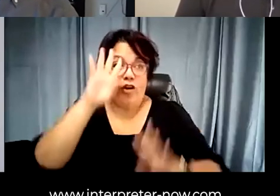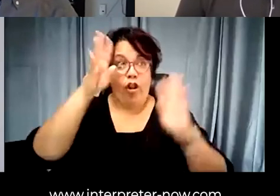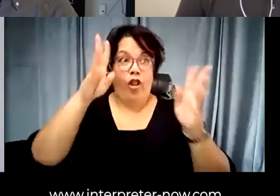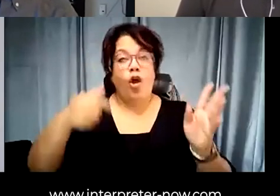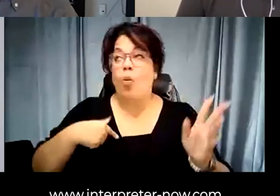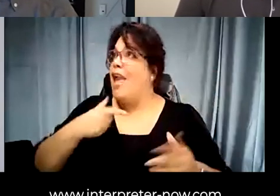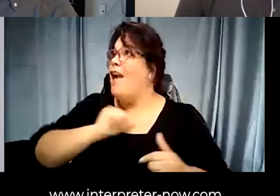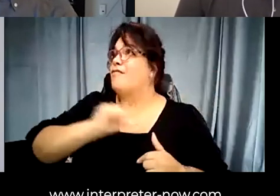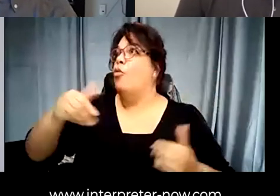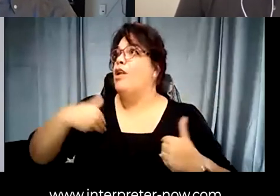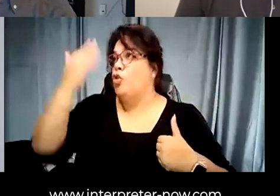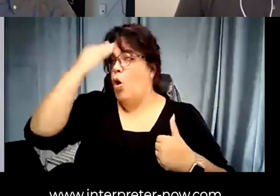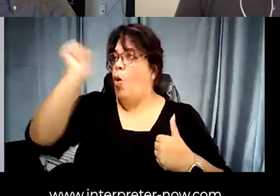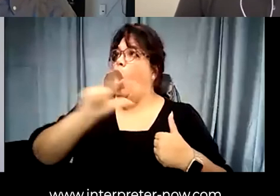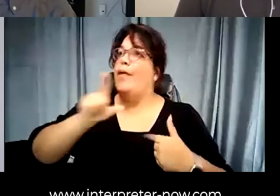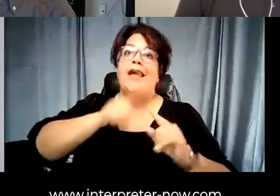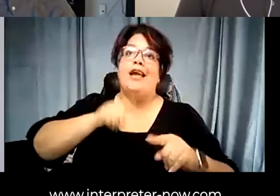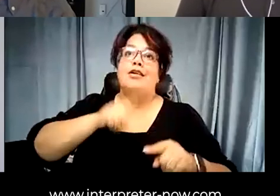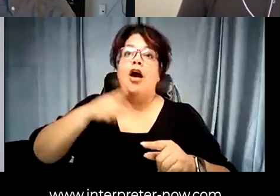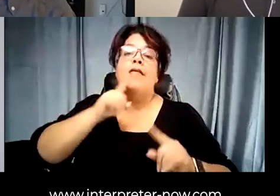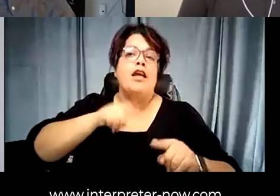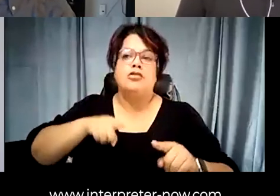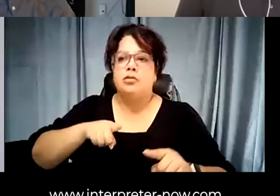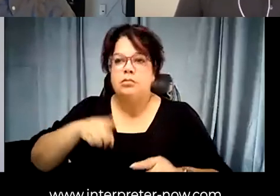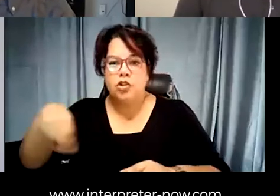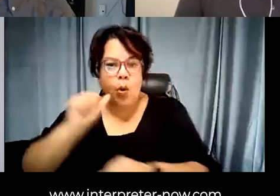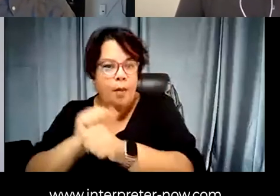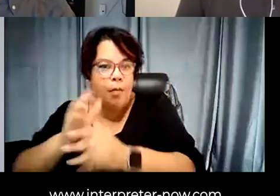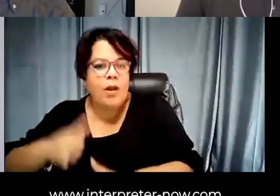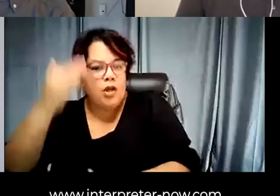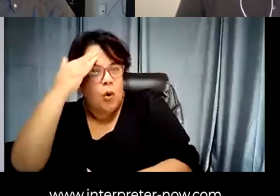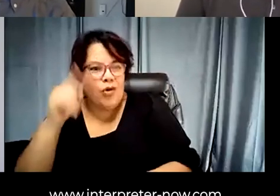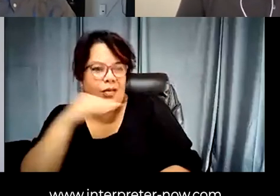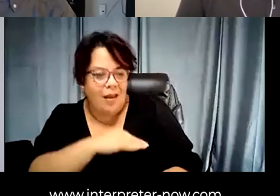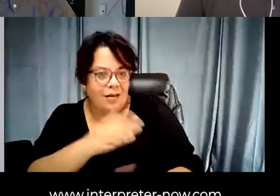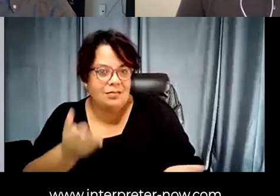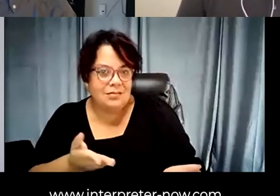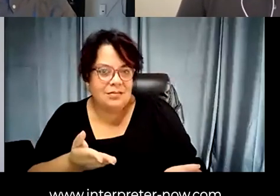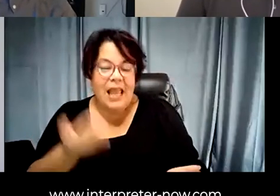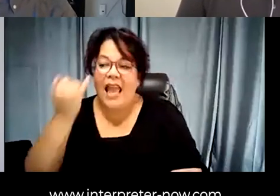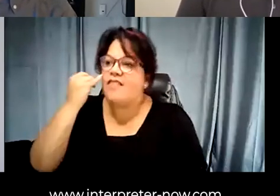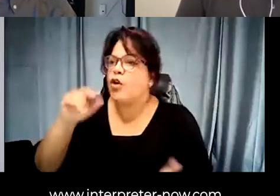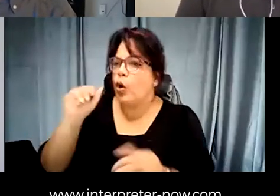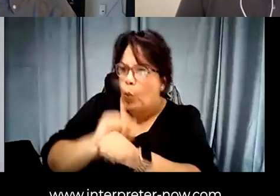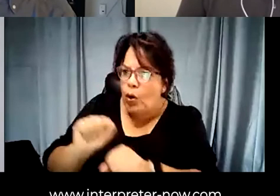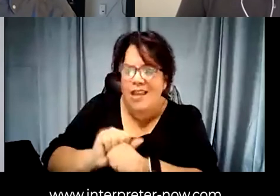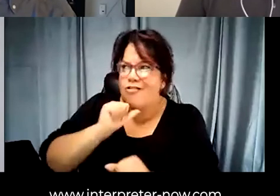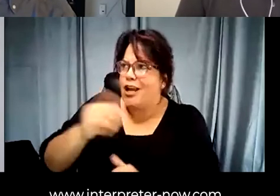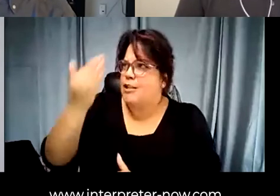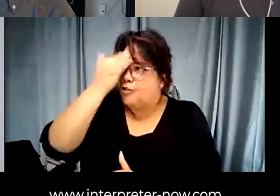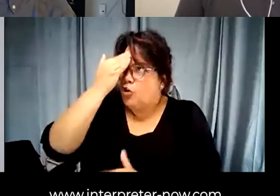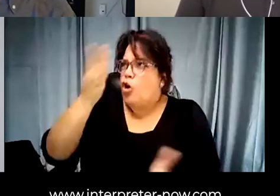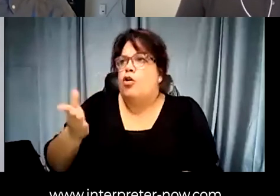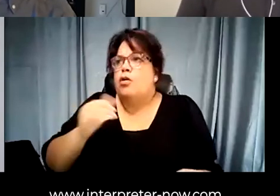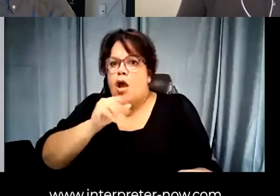have all the answers, they know you're lying. So if you don't know, but you're working on it, communicate that. It's the lack